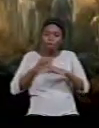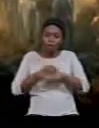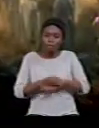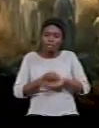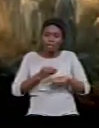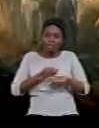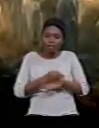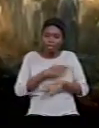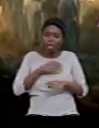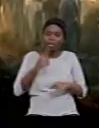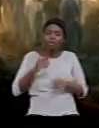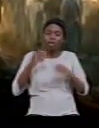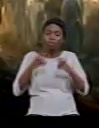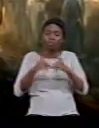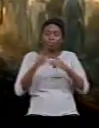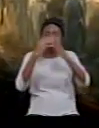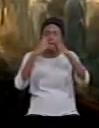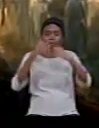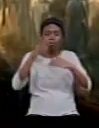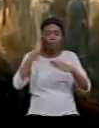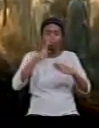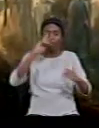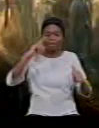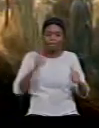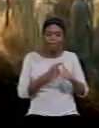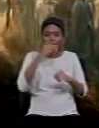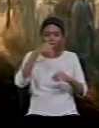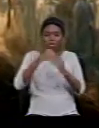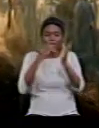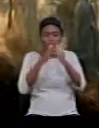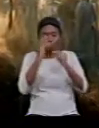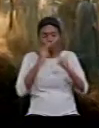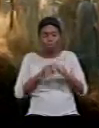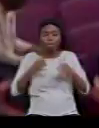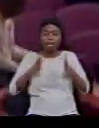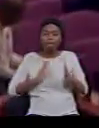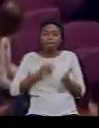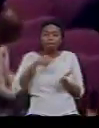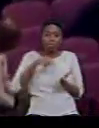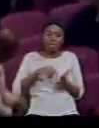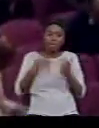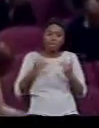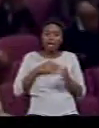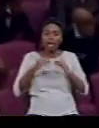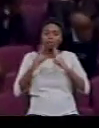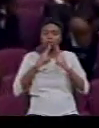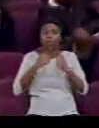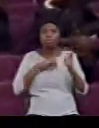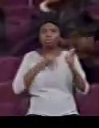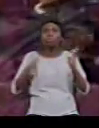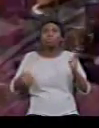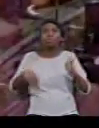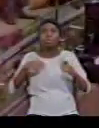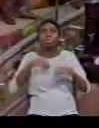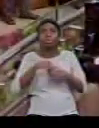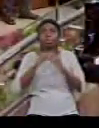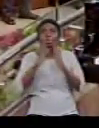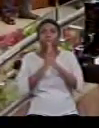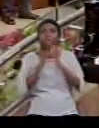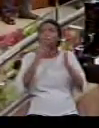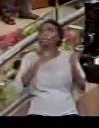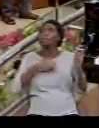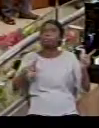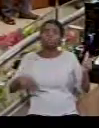heaven, you'll be first in Jesus' name. Let's rise up now and talk to the Lord in prayer and say, Lord, here